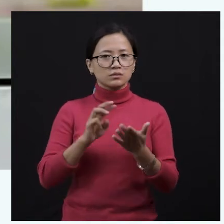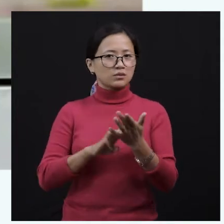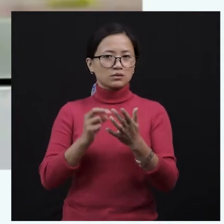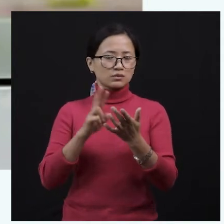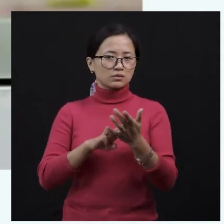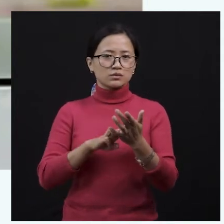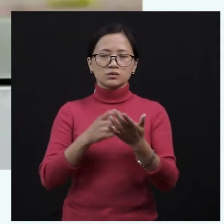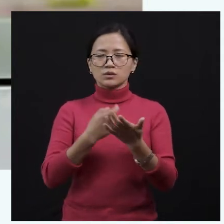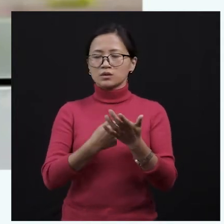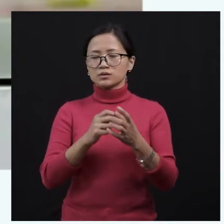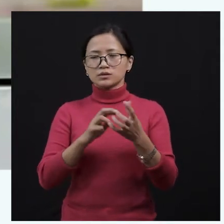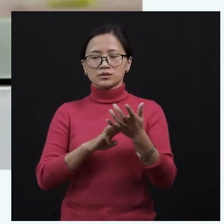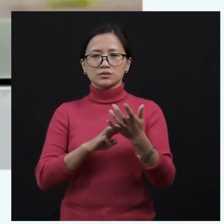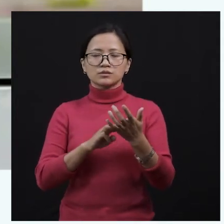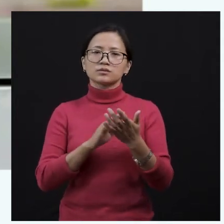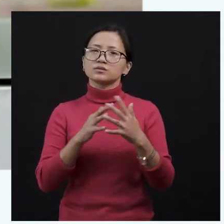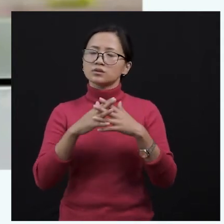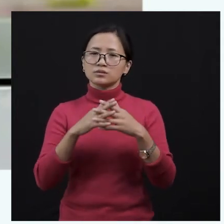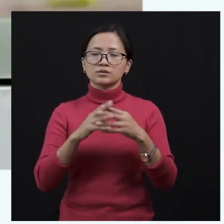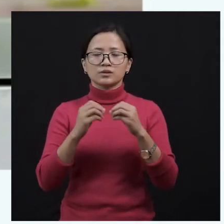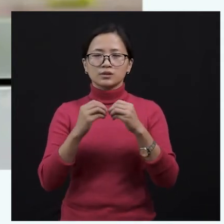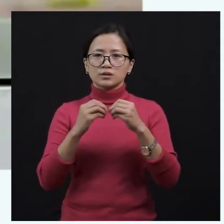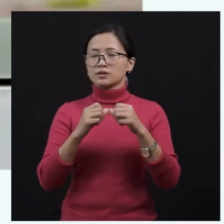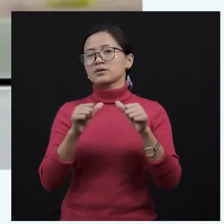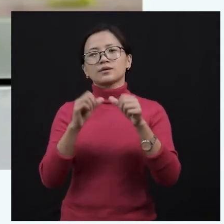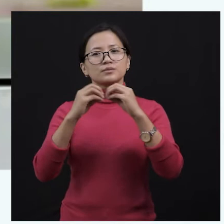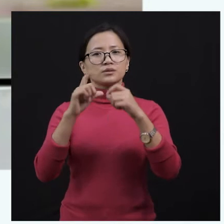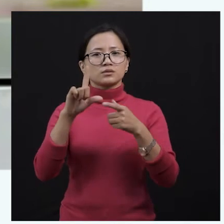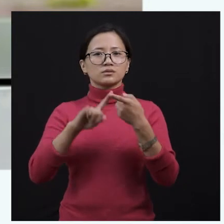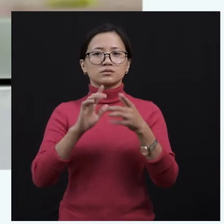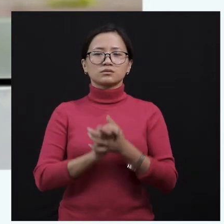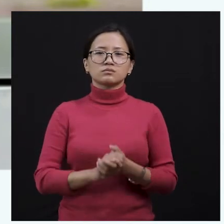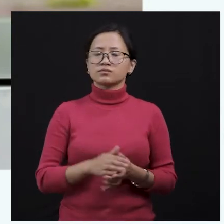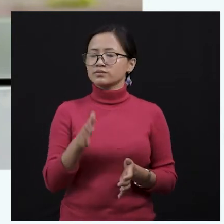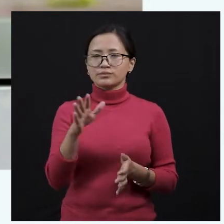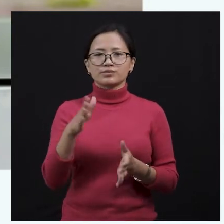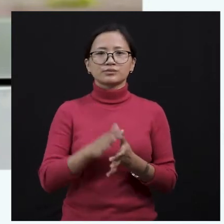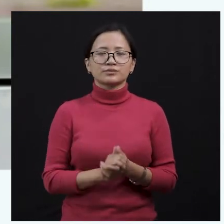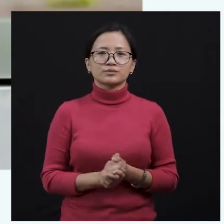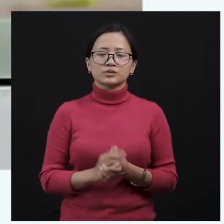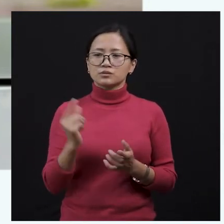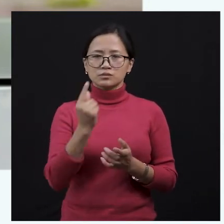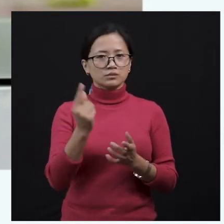non-renewable. Now, these natural resources cannot be renewed.